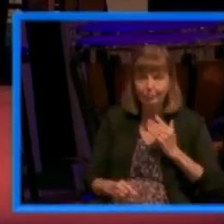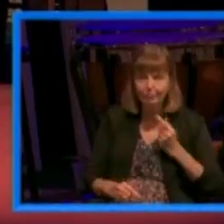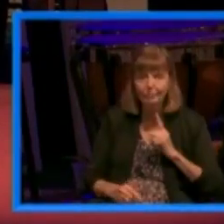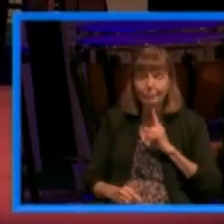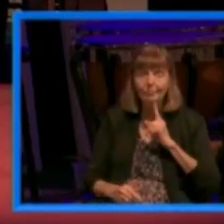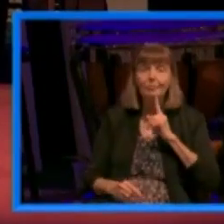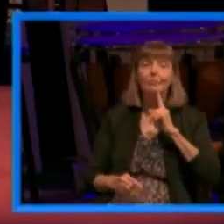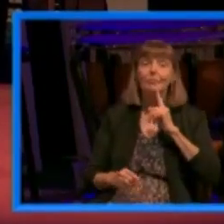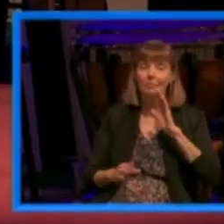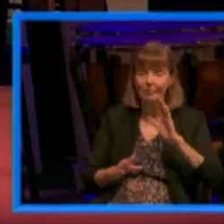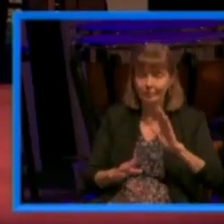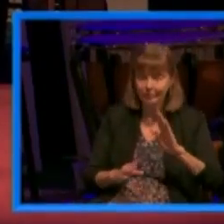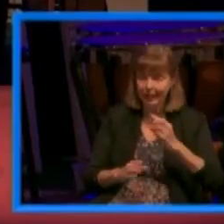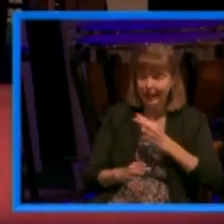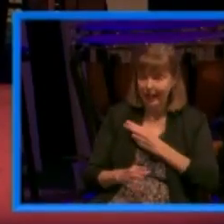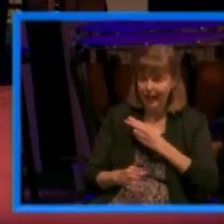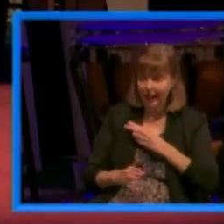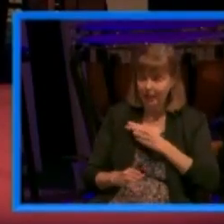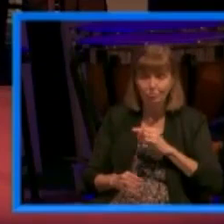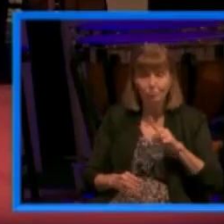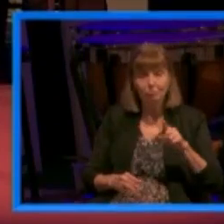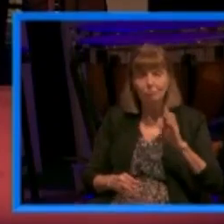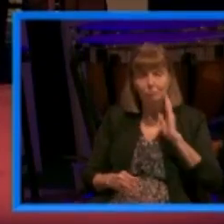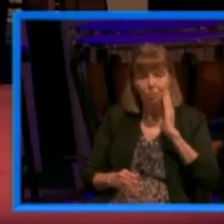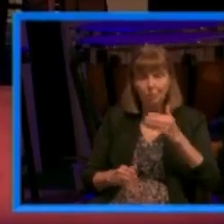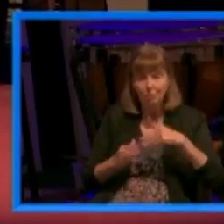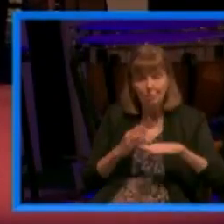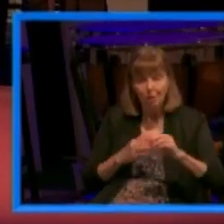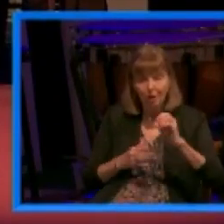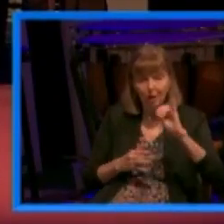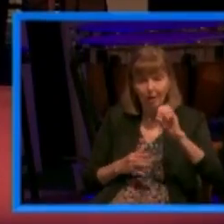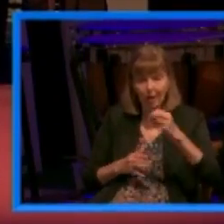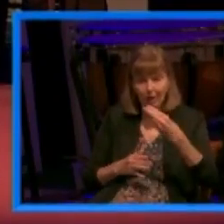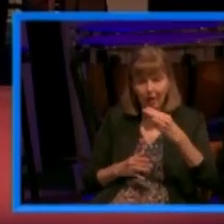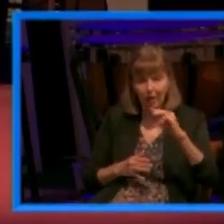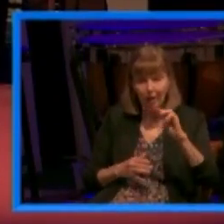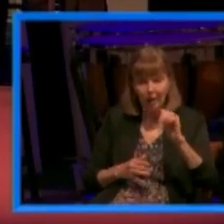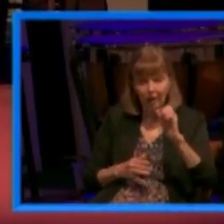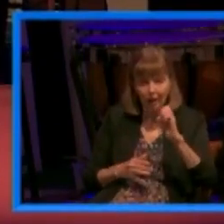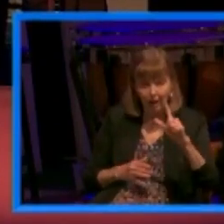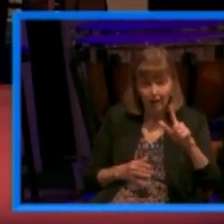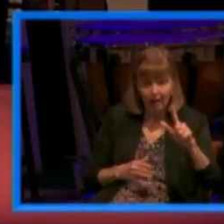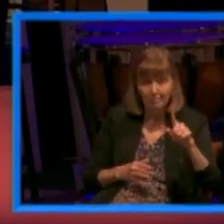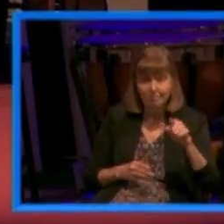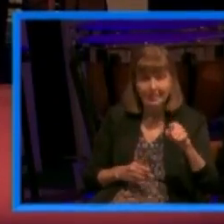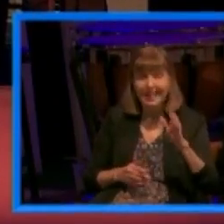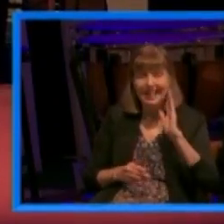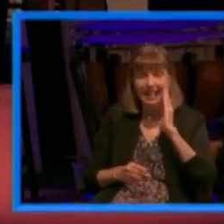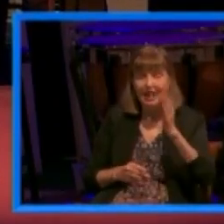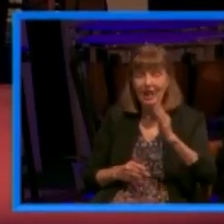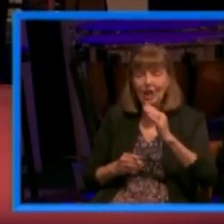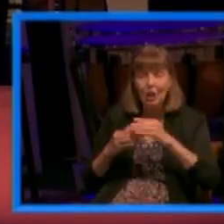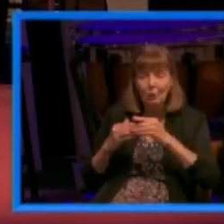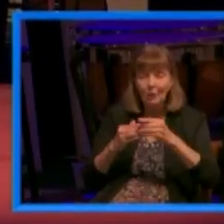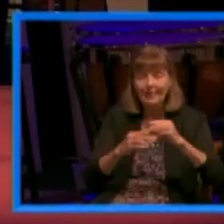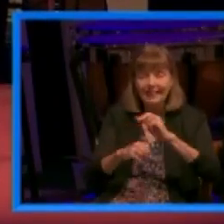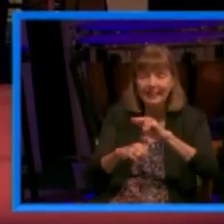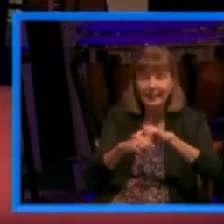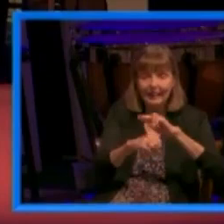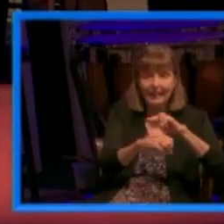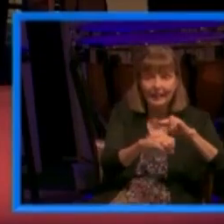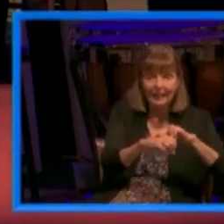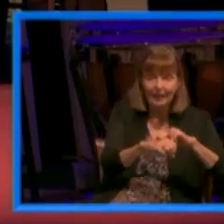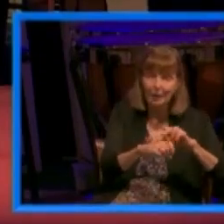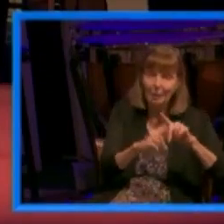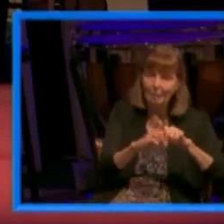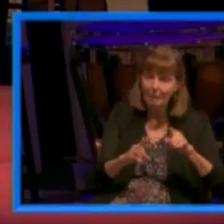and he's going to be the father of a great nation. He's going to have lots of people, lots of names, but he's going to be different. He's going to be a wild donkey. He's going to be cantankerous. He's not going to live